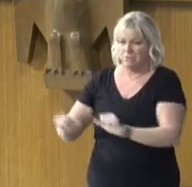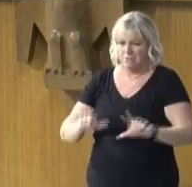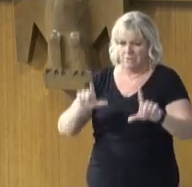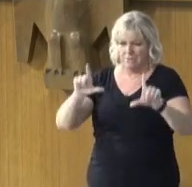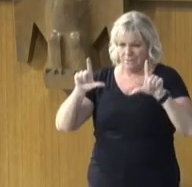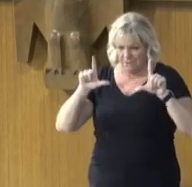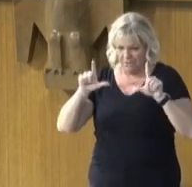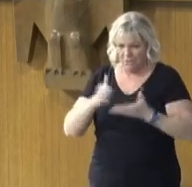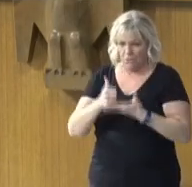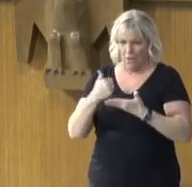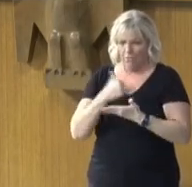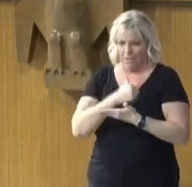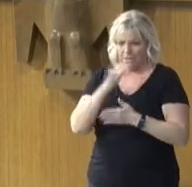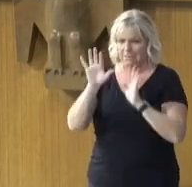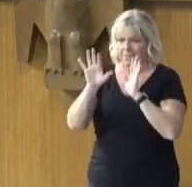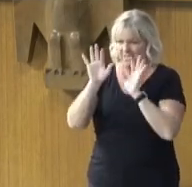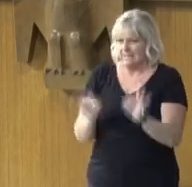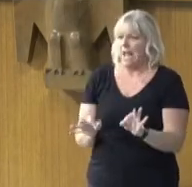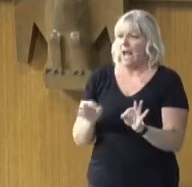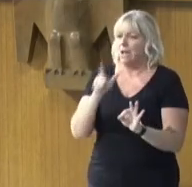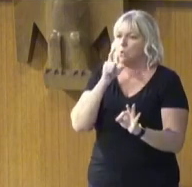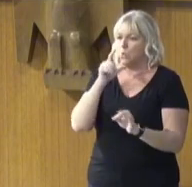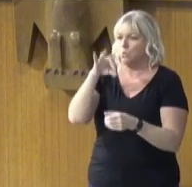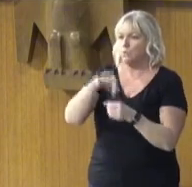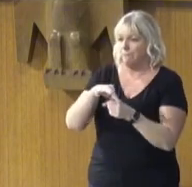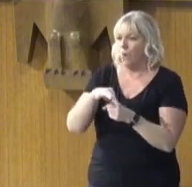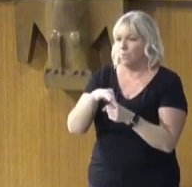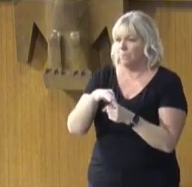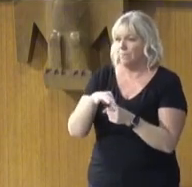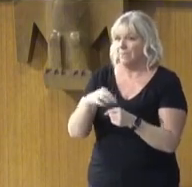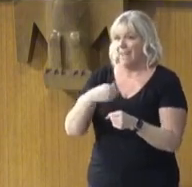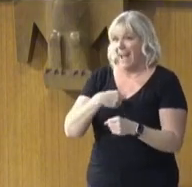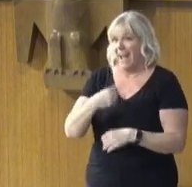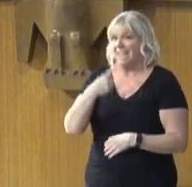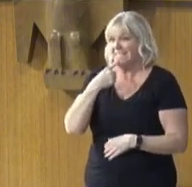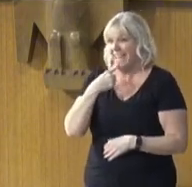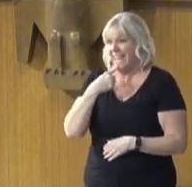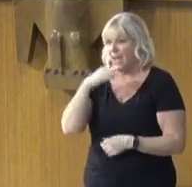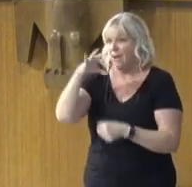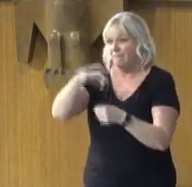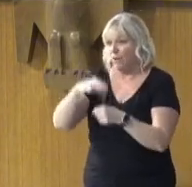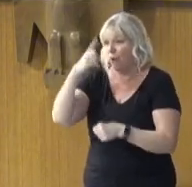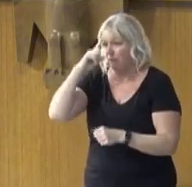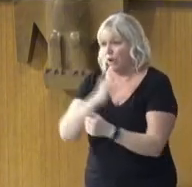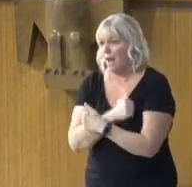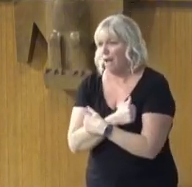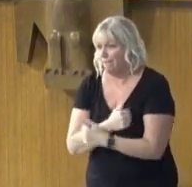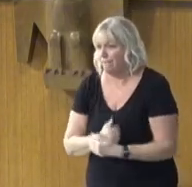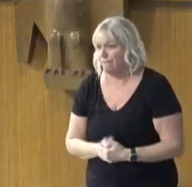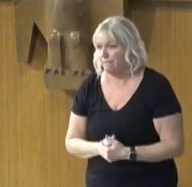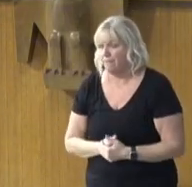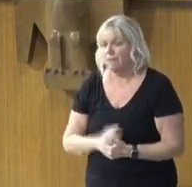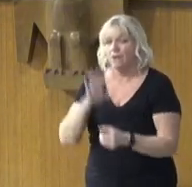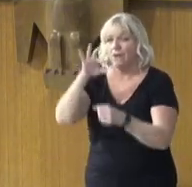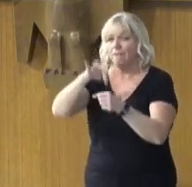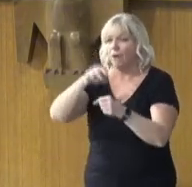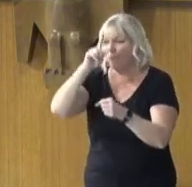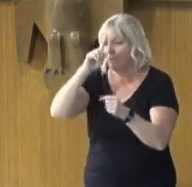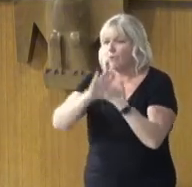in this election. So, I say we vote for love. I say we vote for peace.